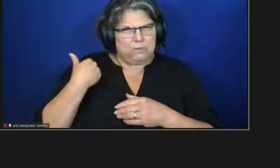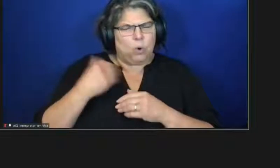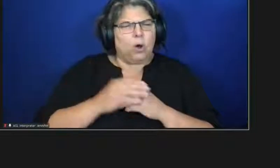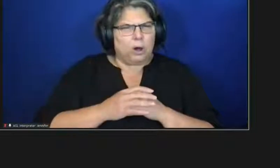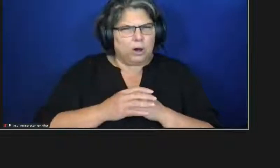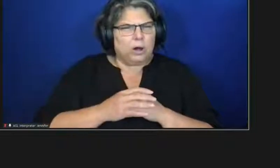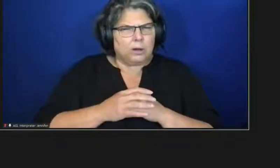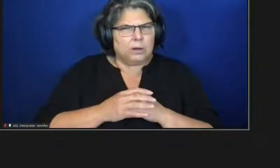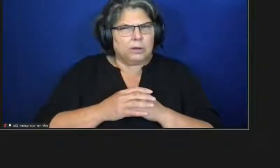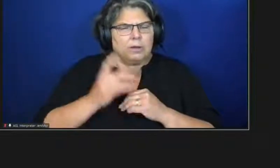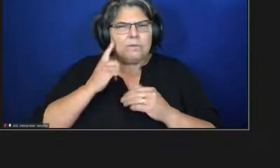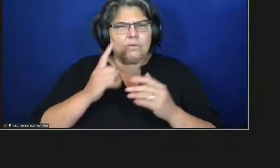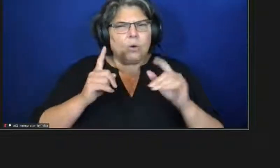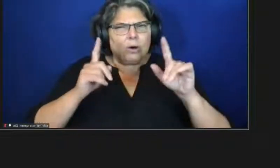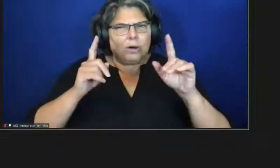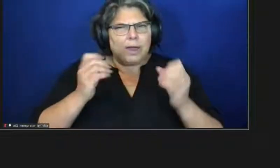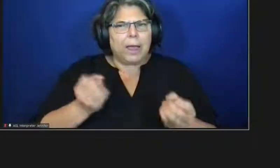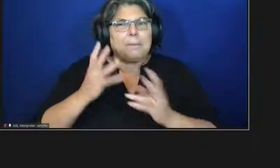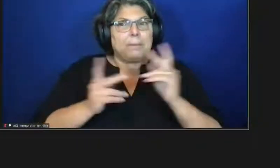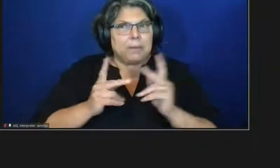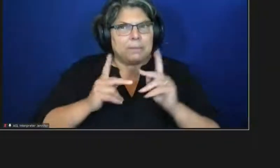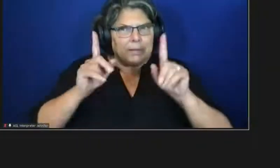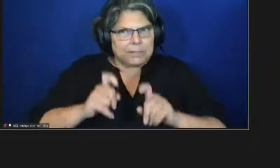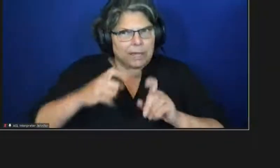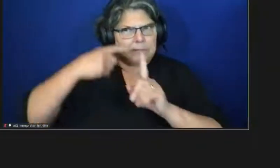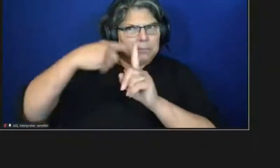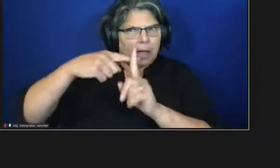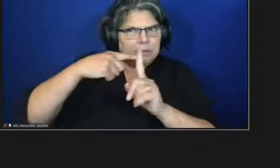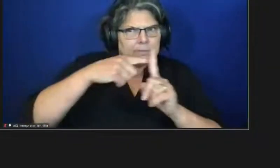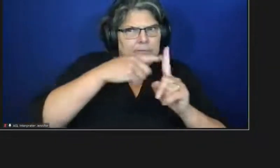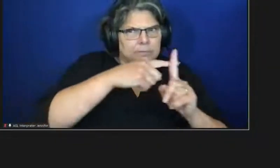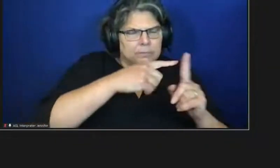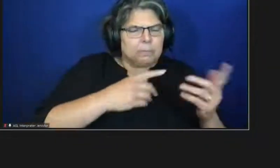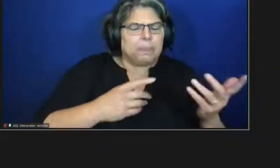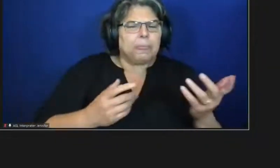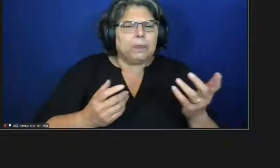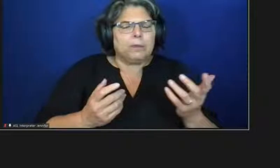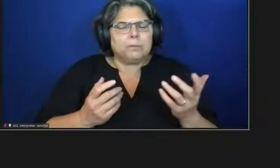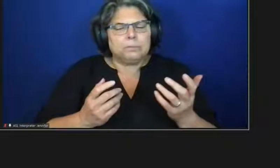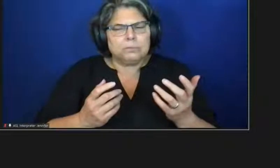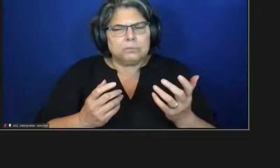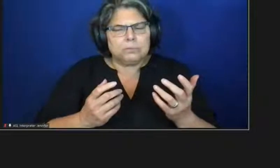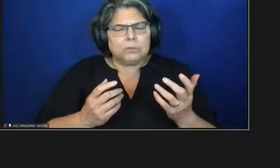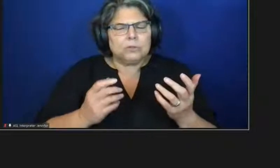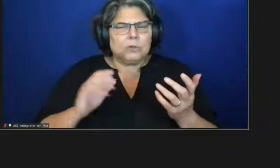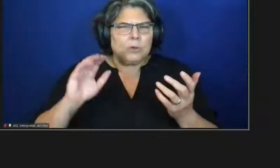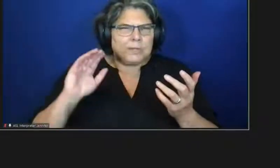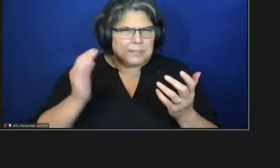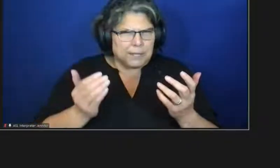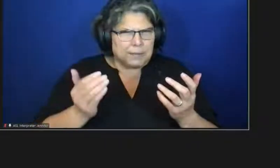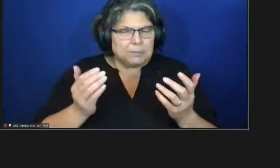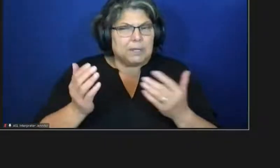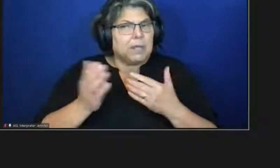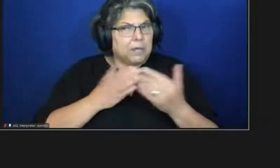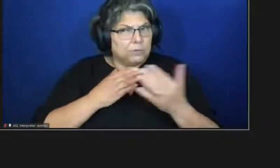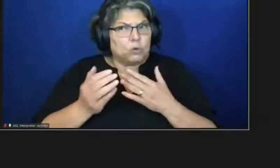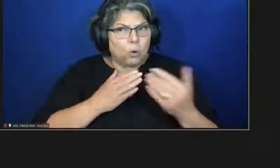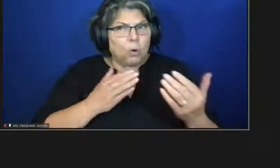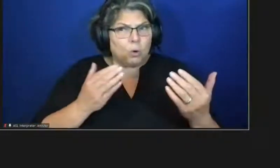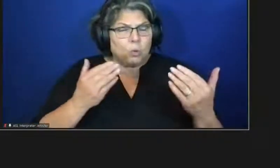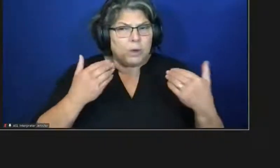our test positivity rates. So it seems like despite having